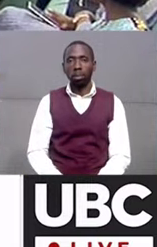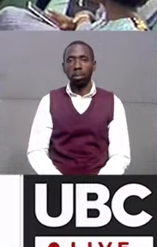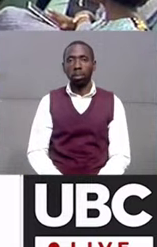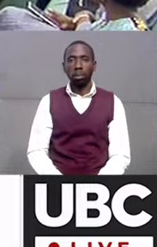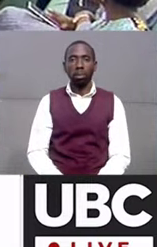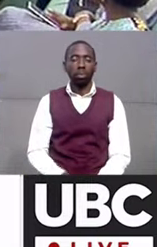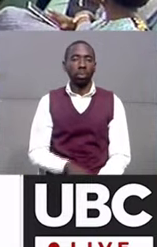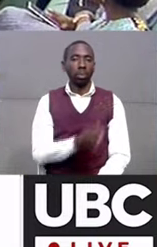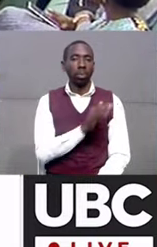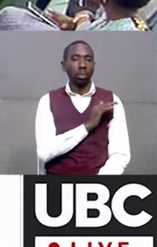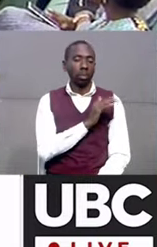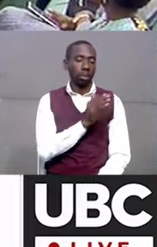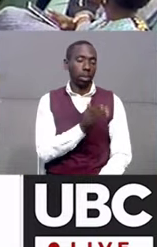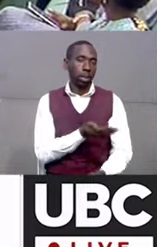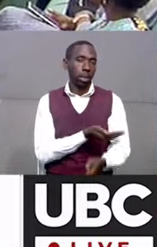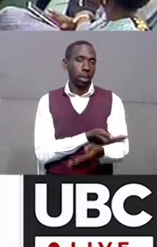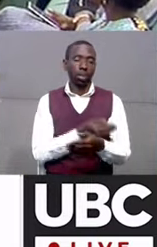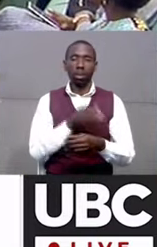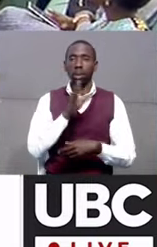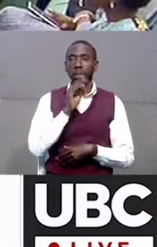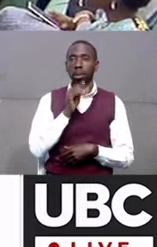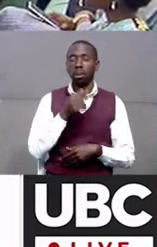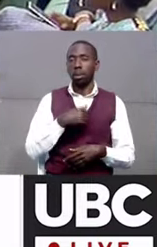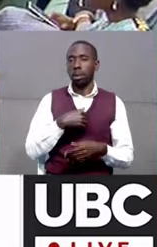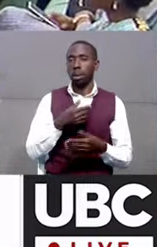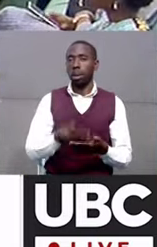Madam Speaker, I beg to lay